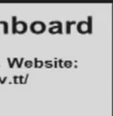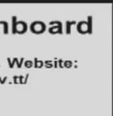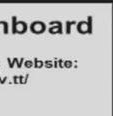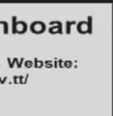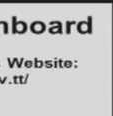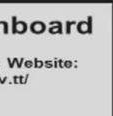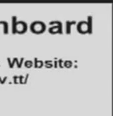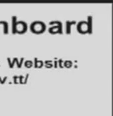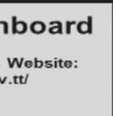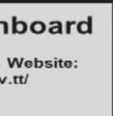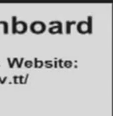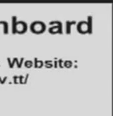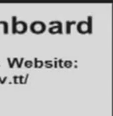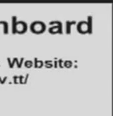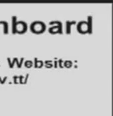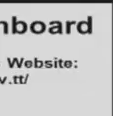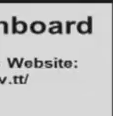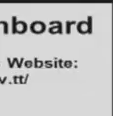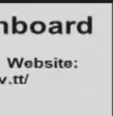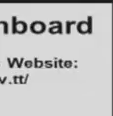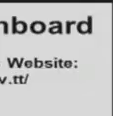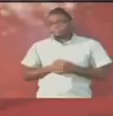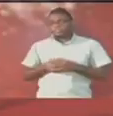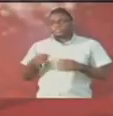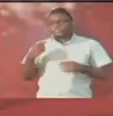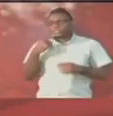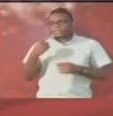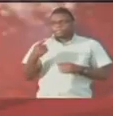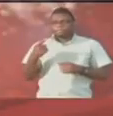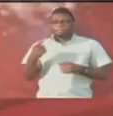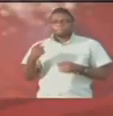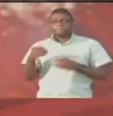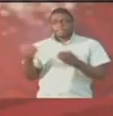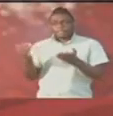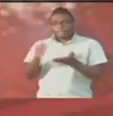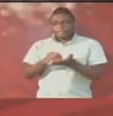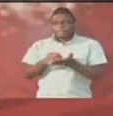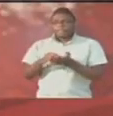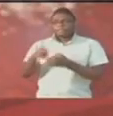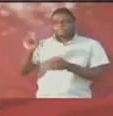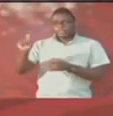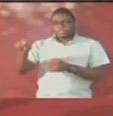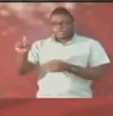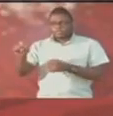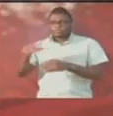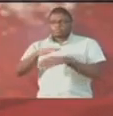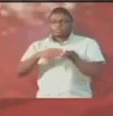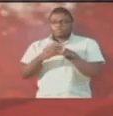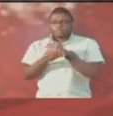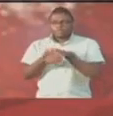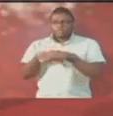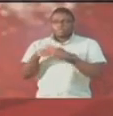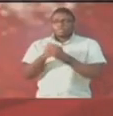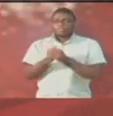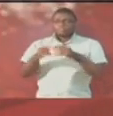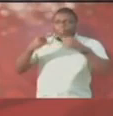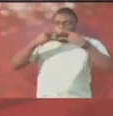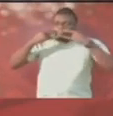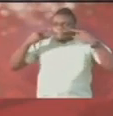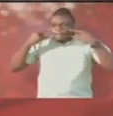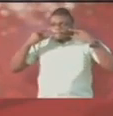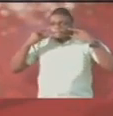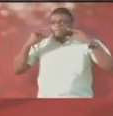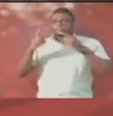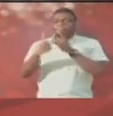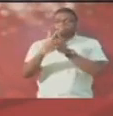page. Before I close again, I want to re-emphasize the point that we need to wash our hands, wear our masks, and of course, watch our